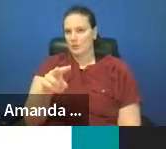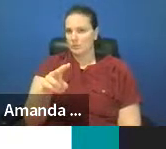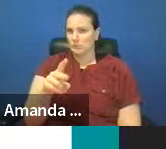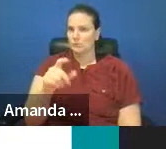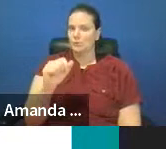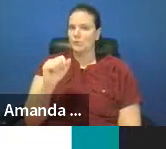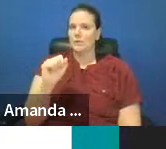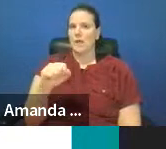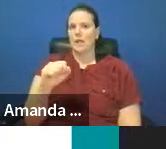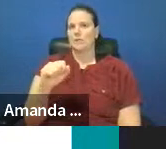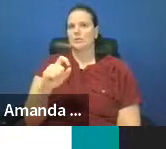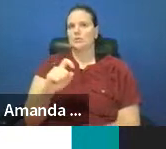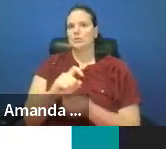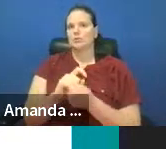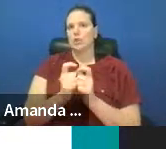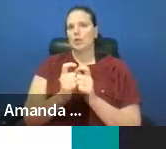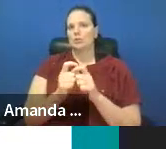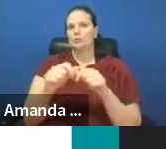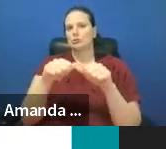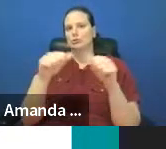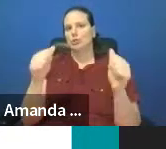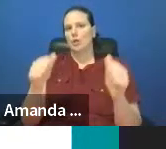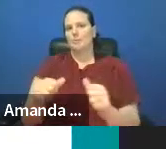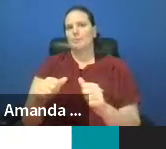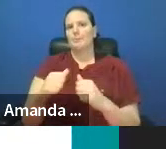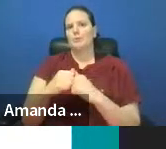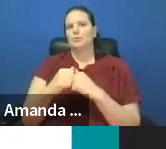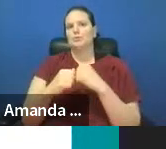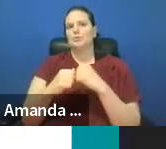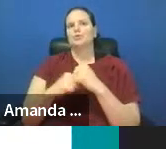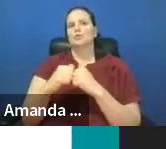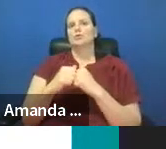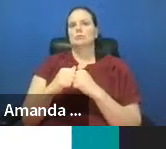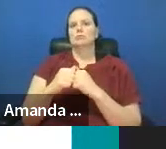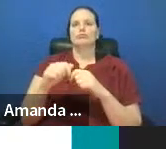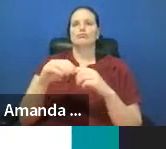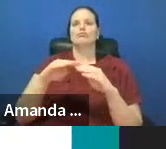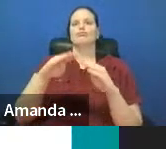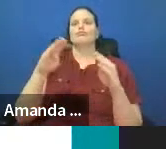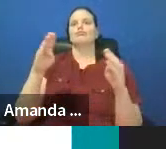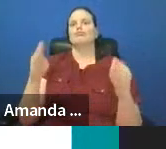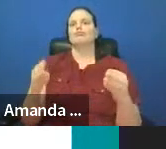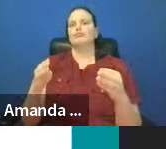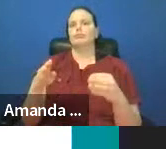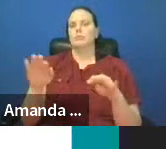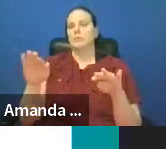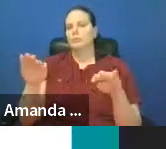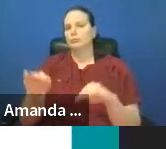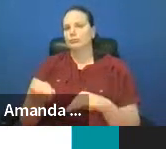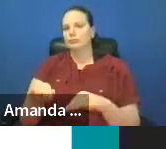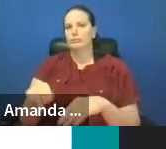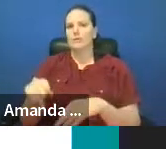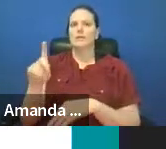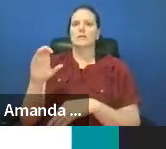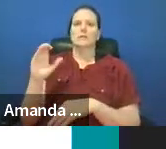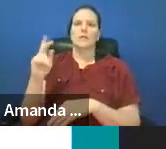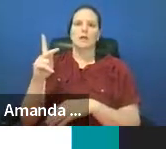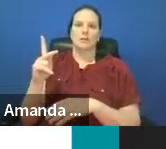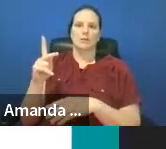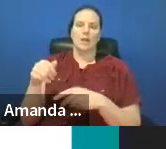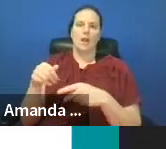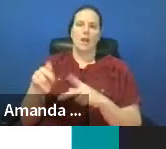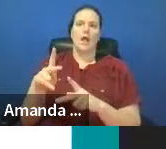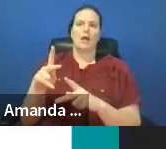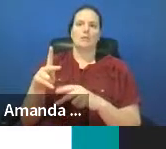could actually shape the structure. So the shape of the abutment and the edge of the deck are quite chamfered to allow a kind